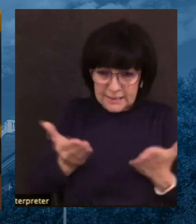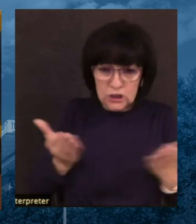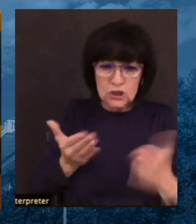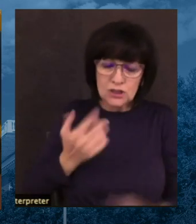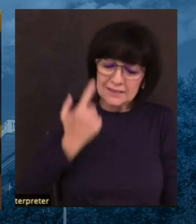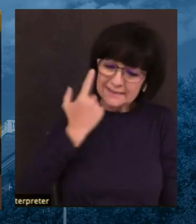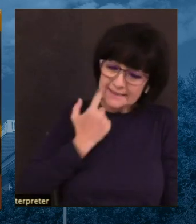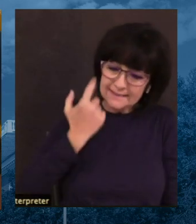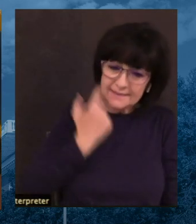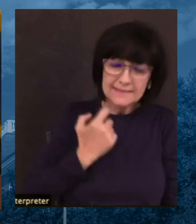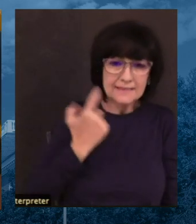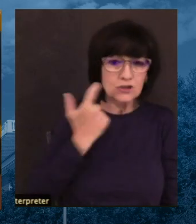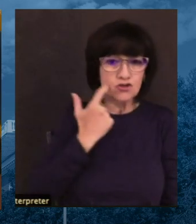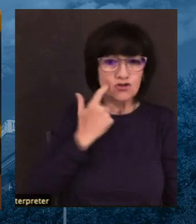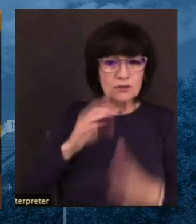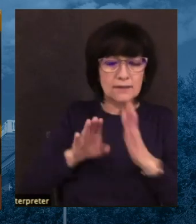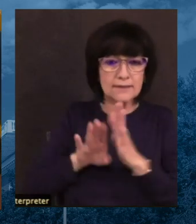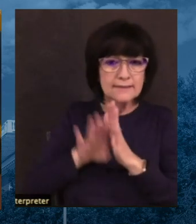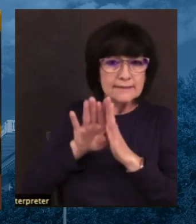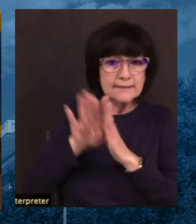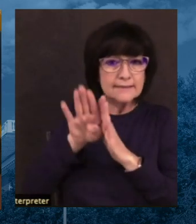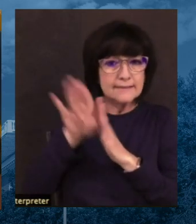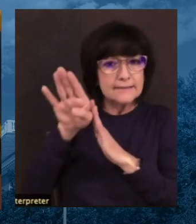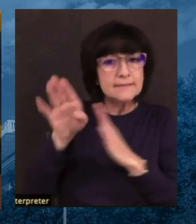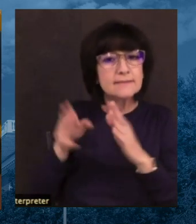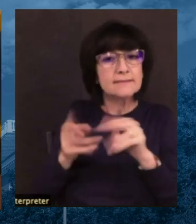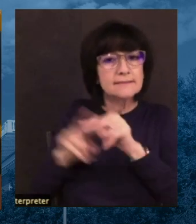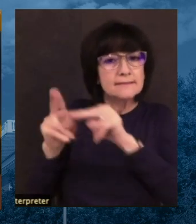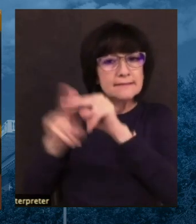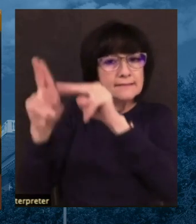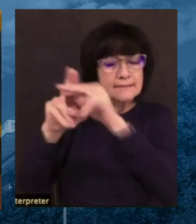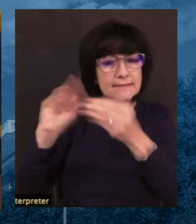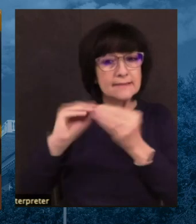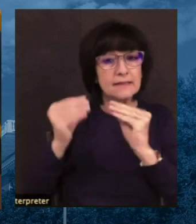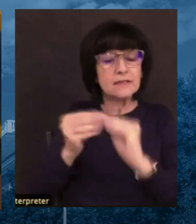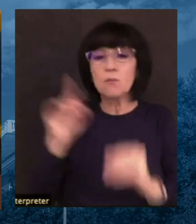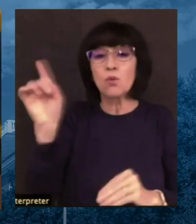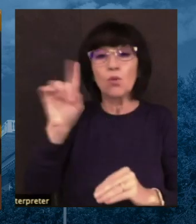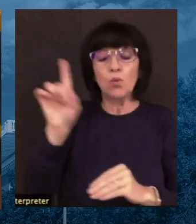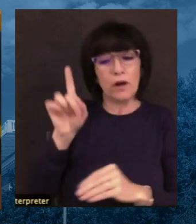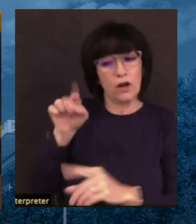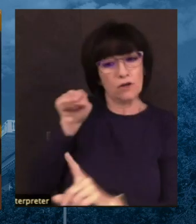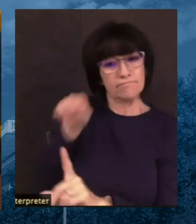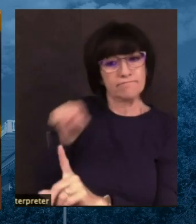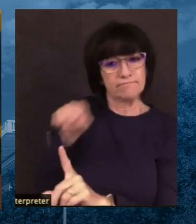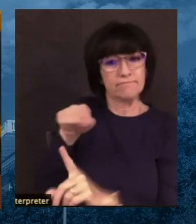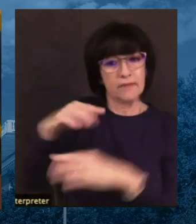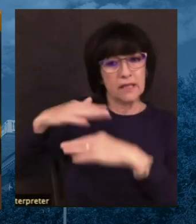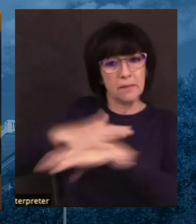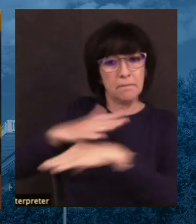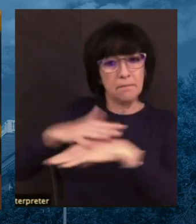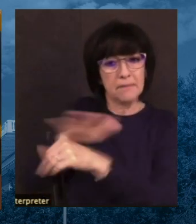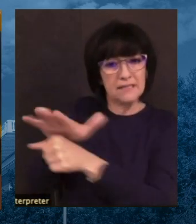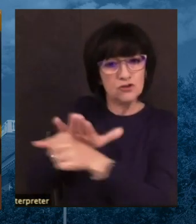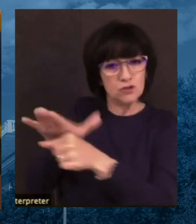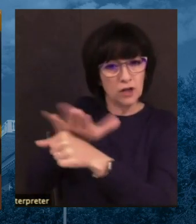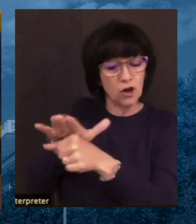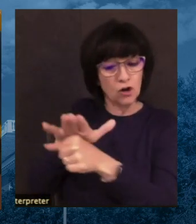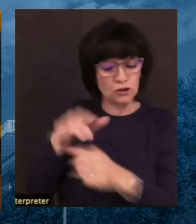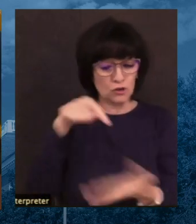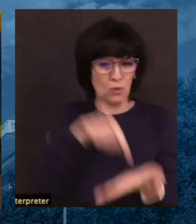in positive cases in the beach communities. And so this piece of legislation, frankly, is more important than ever as we